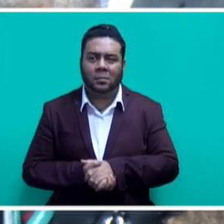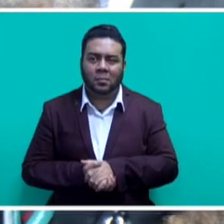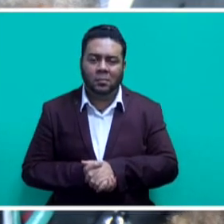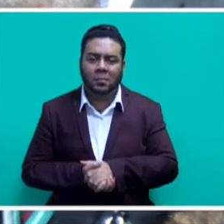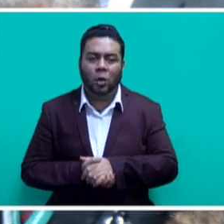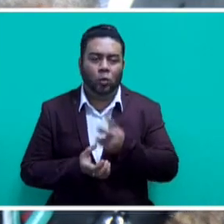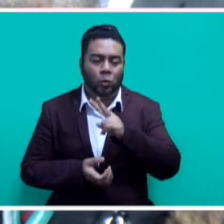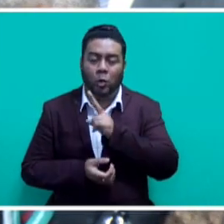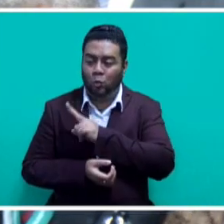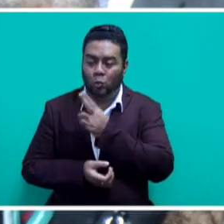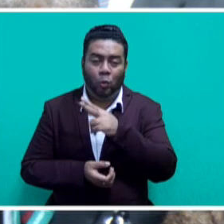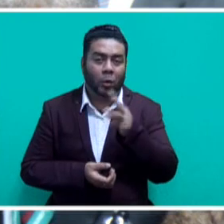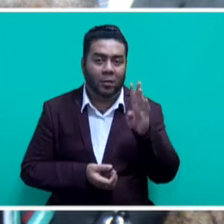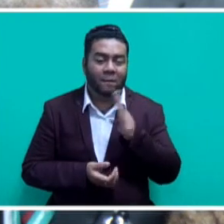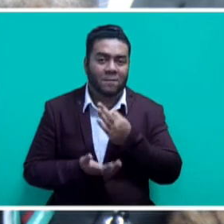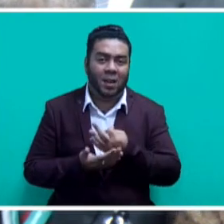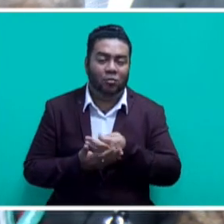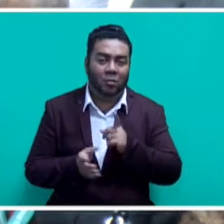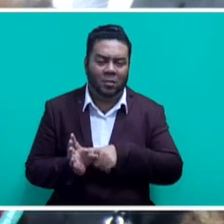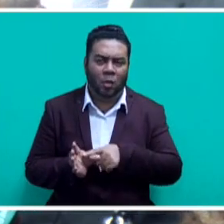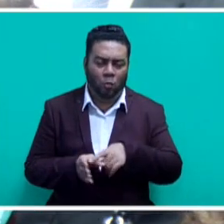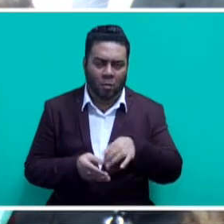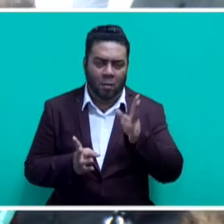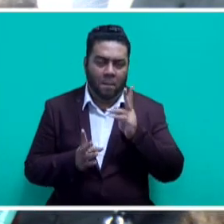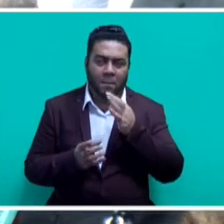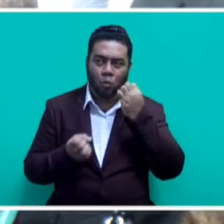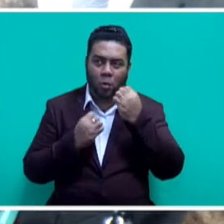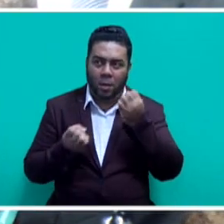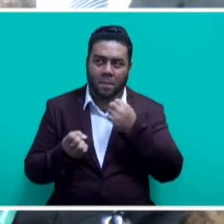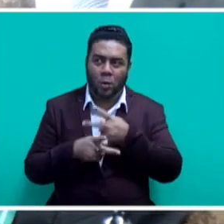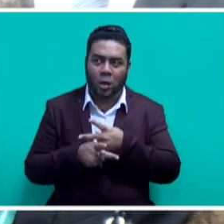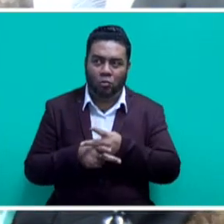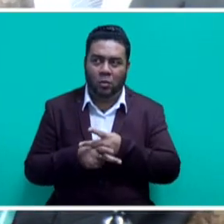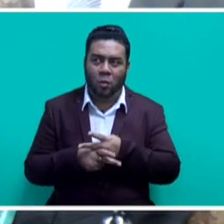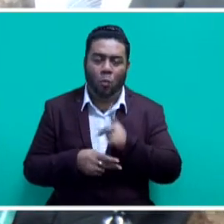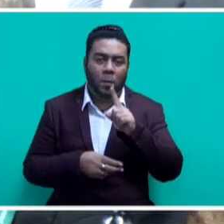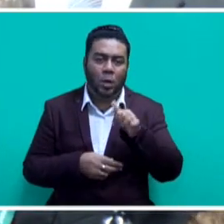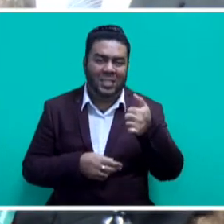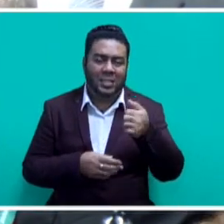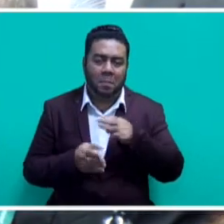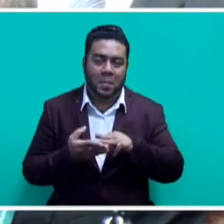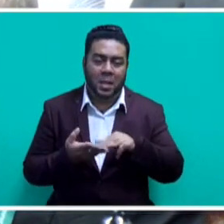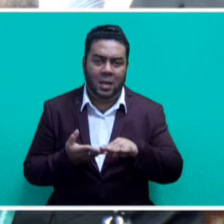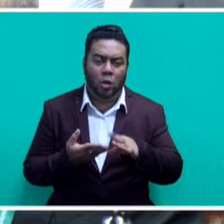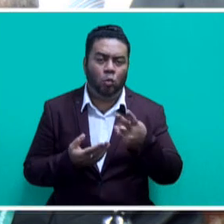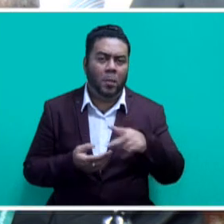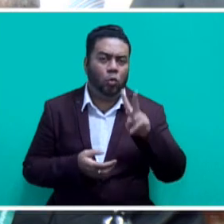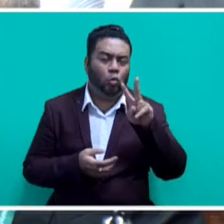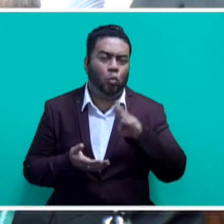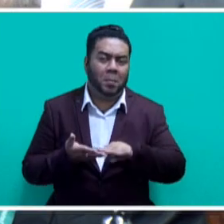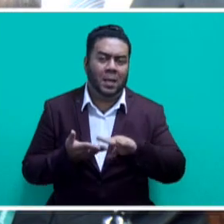2022-2023 financial year. The ministry aims to increase the cane production from its current production of 1.6 million to around 2 million tons